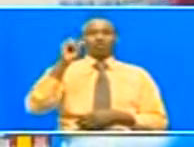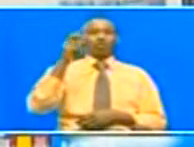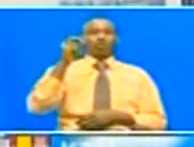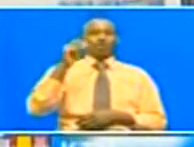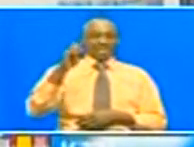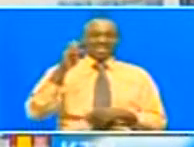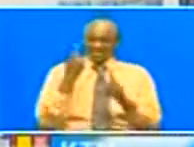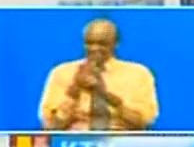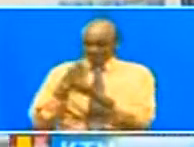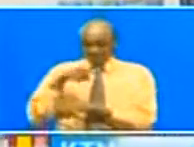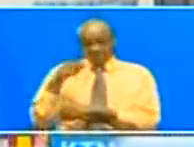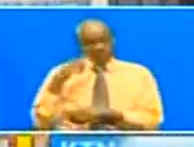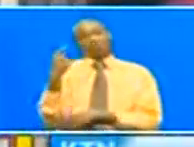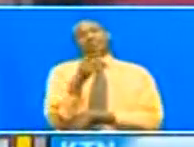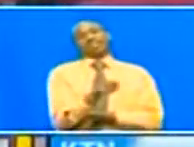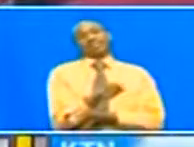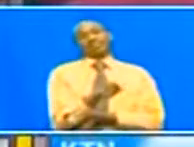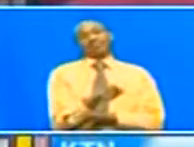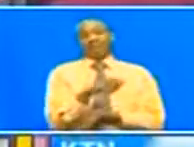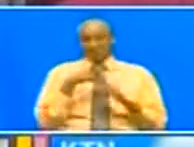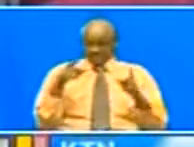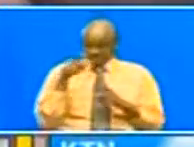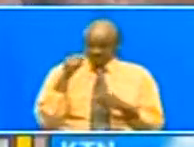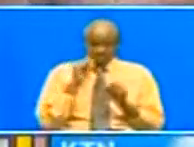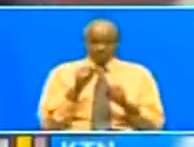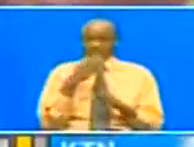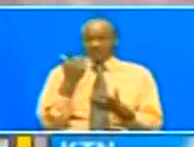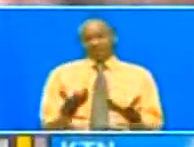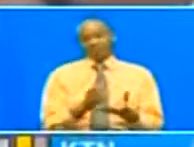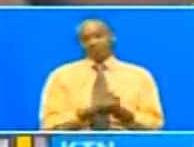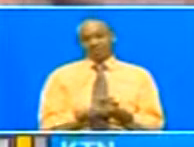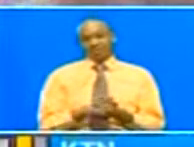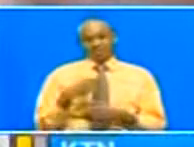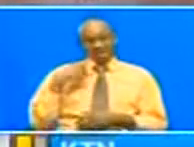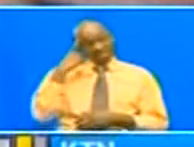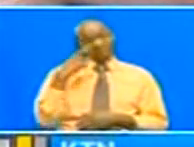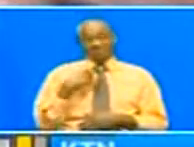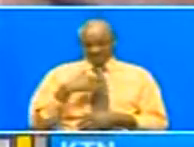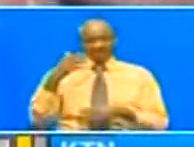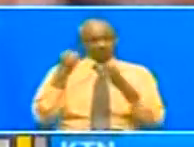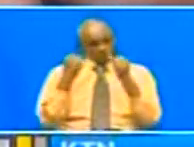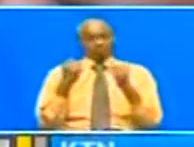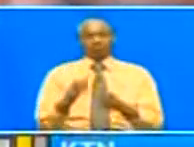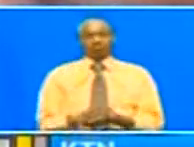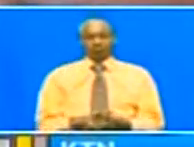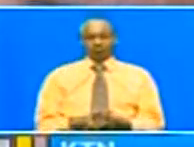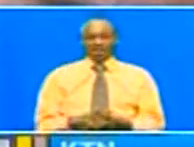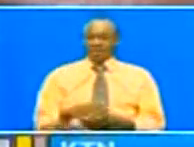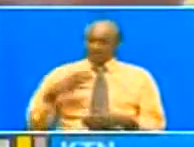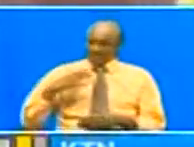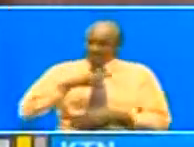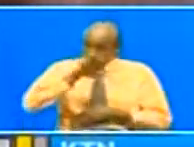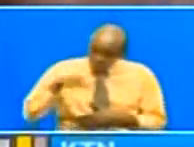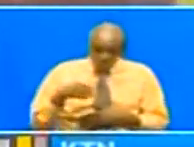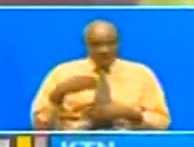Biwott. Can competition in any marathon get better than this? When the field is so strong, I know that everybody